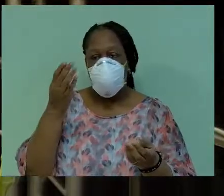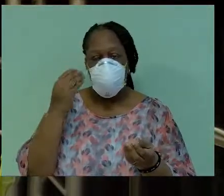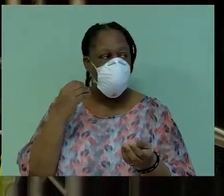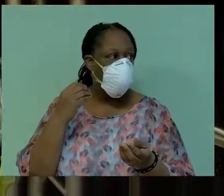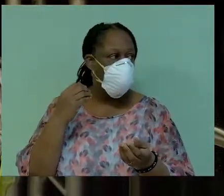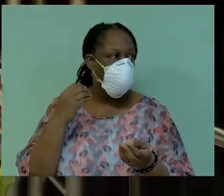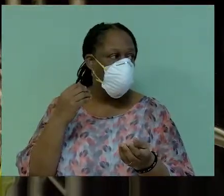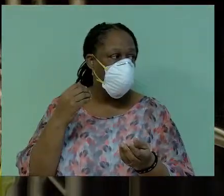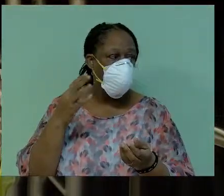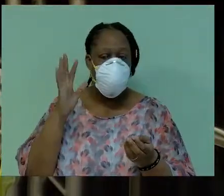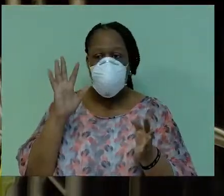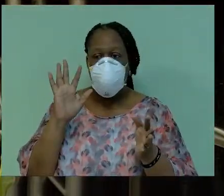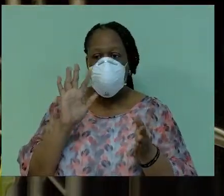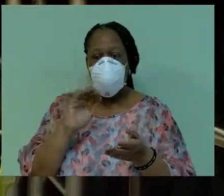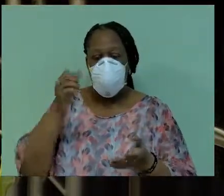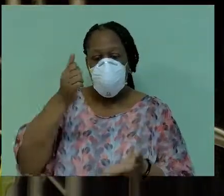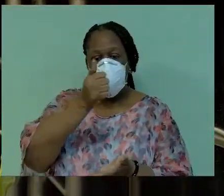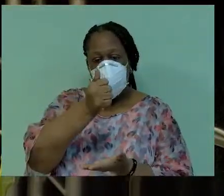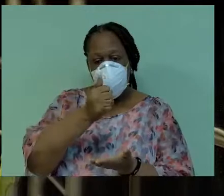surrounding hand sanitizers.